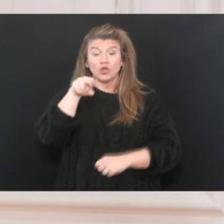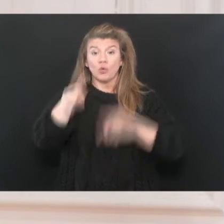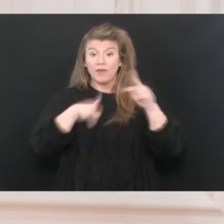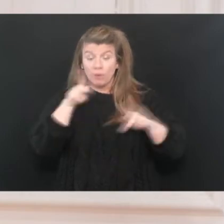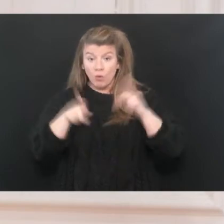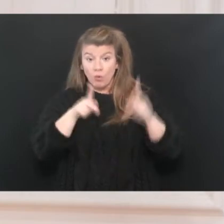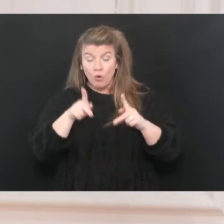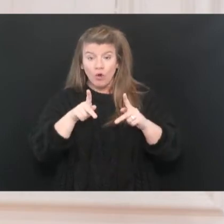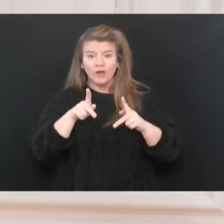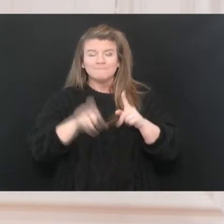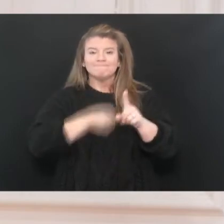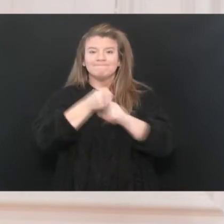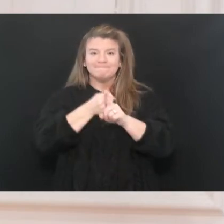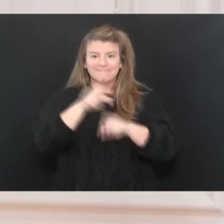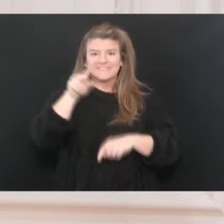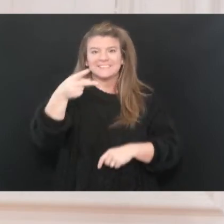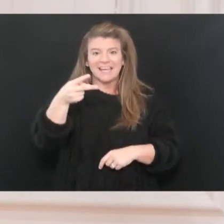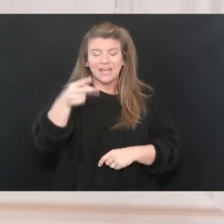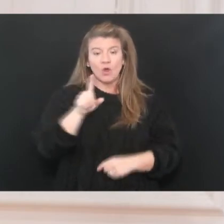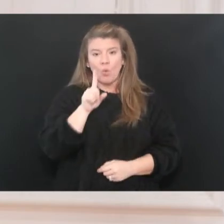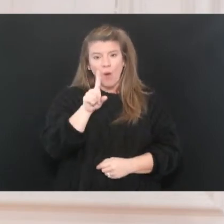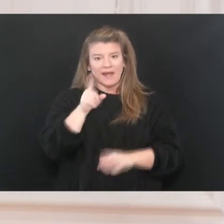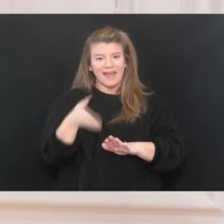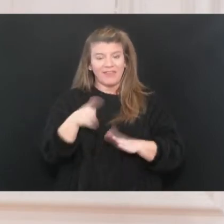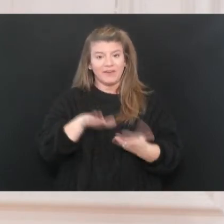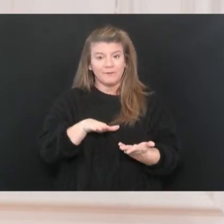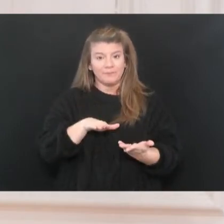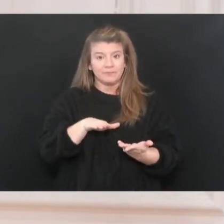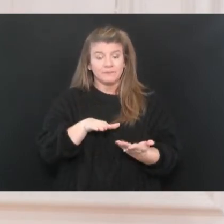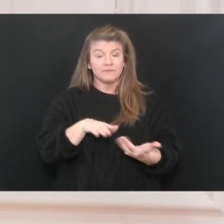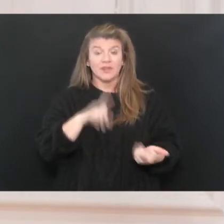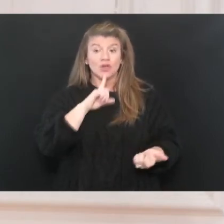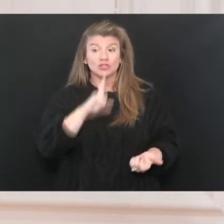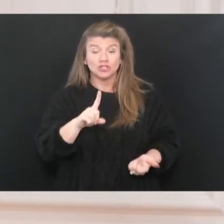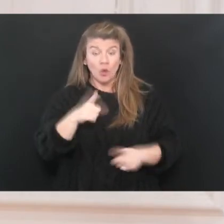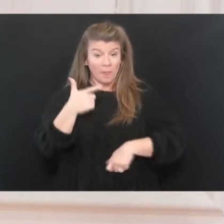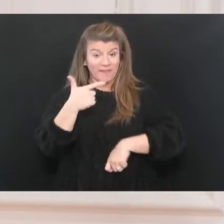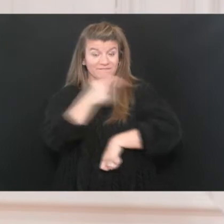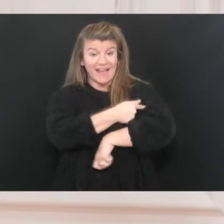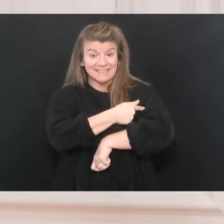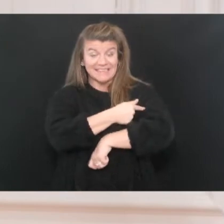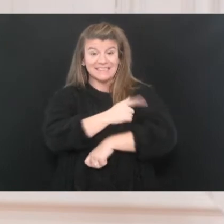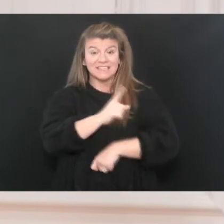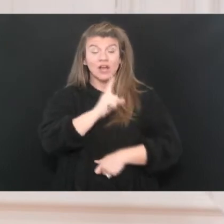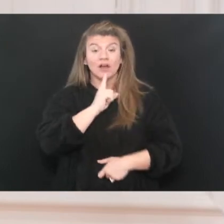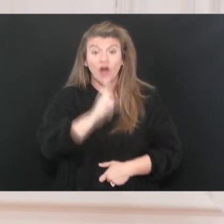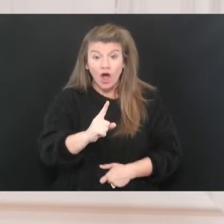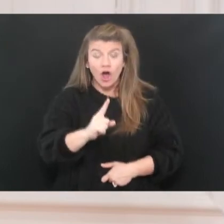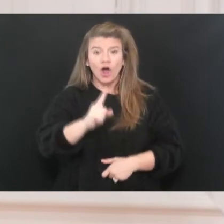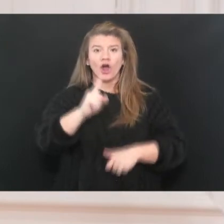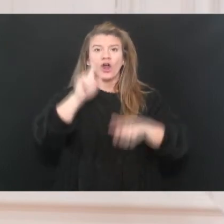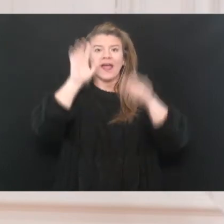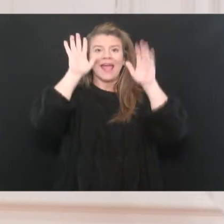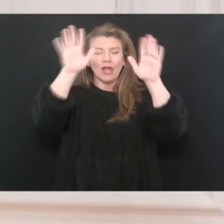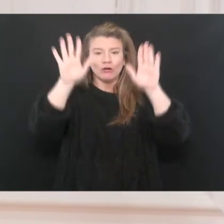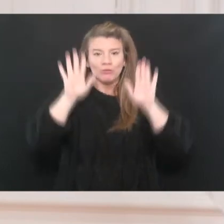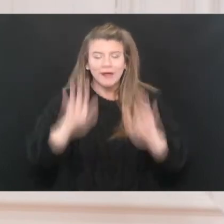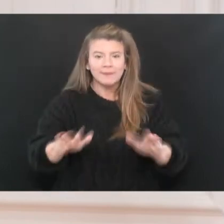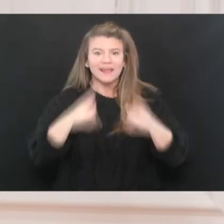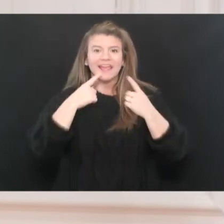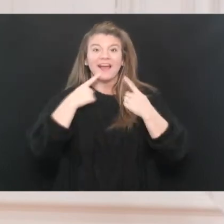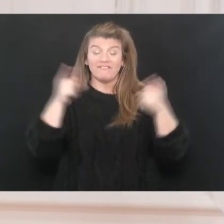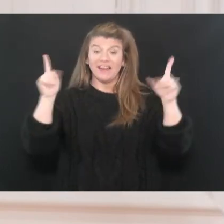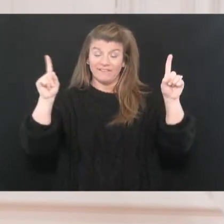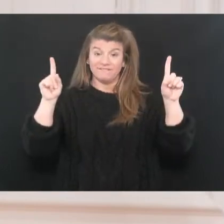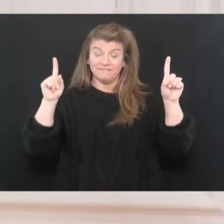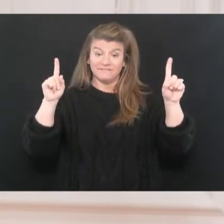who broke through, 1 person that died. So these vaccines are incredibly effective. In